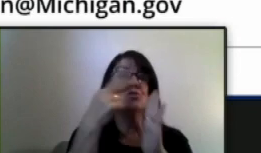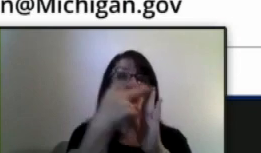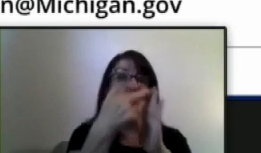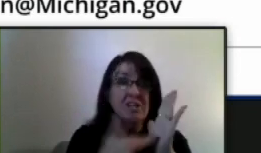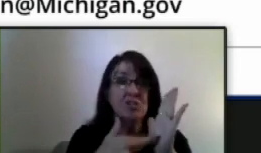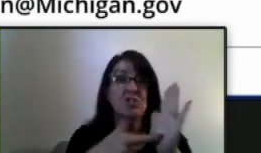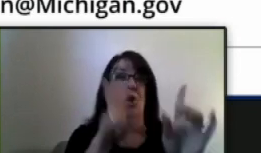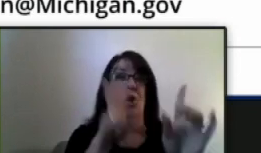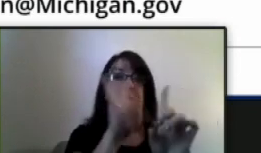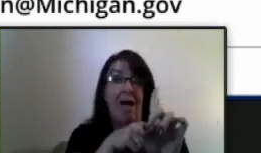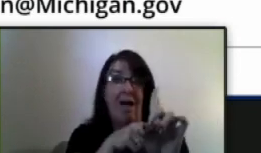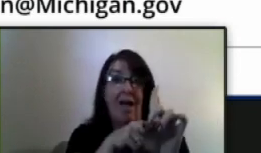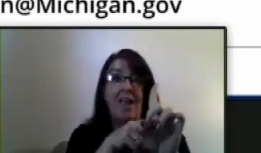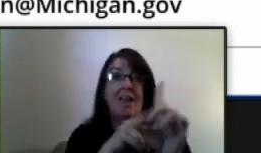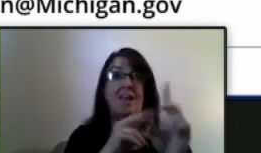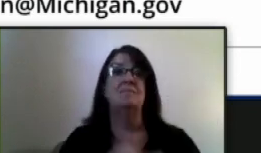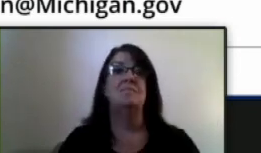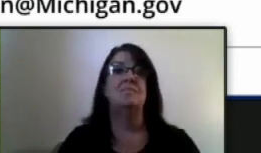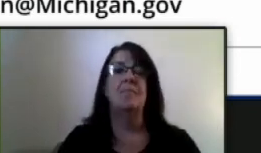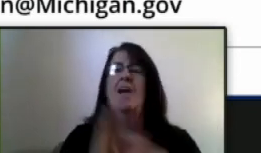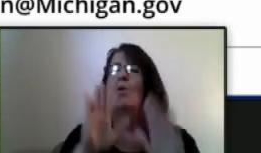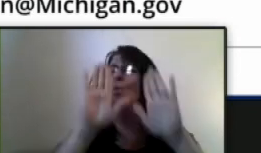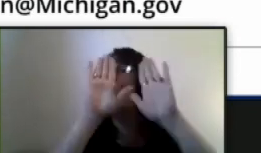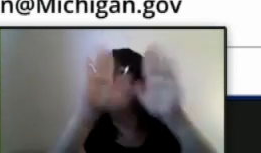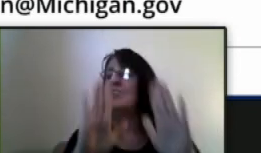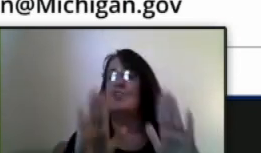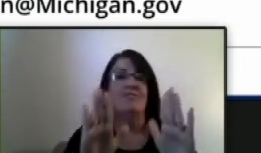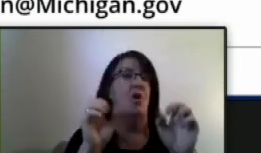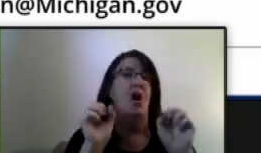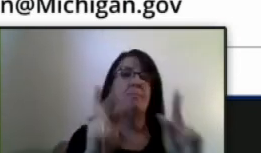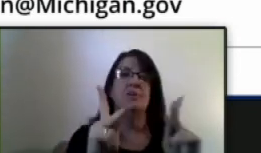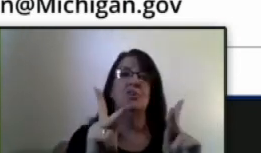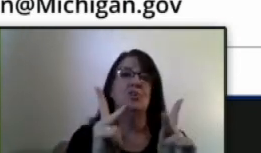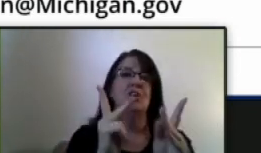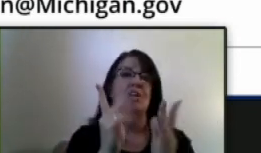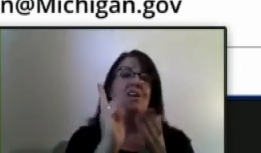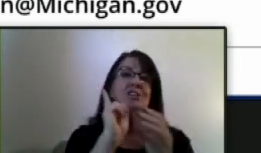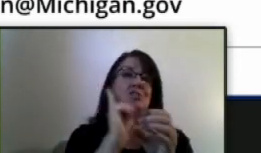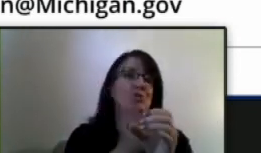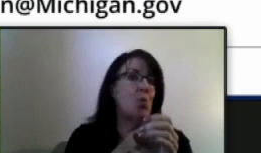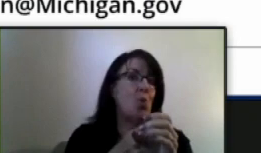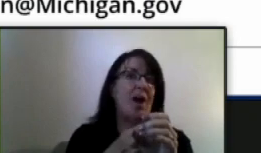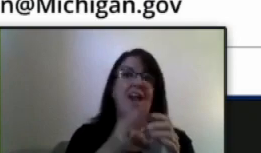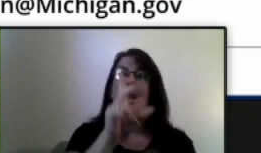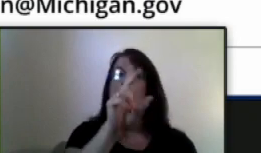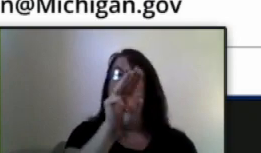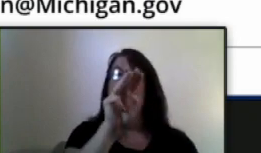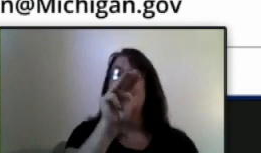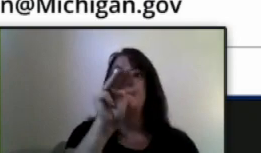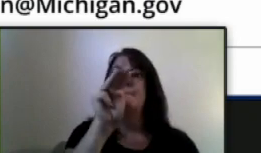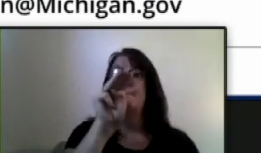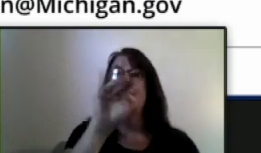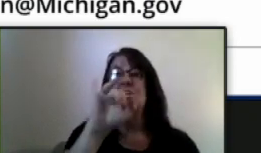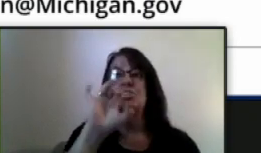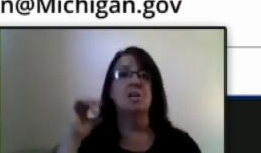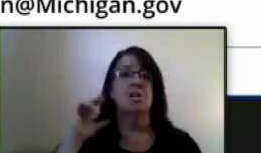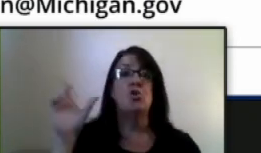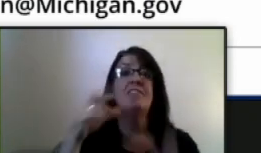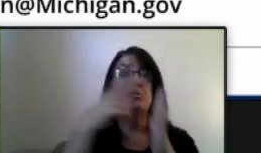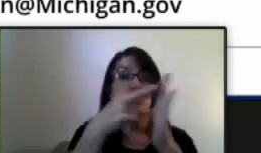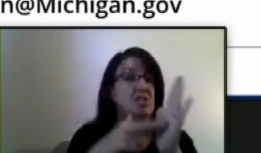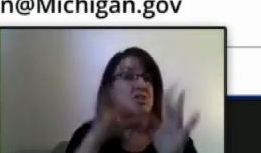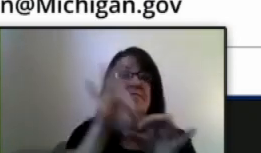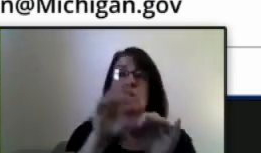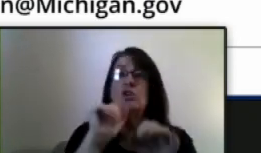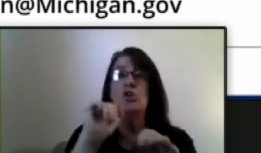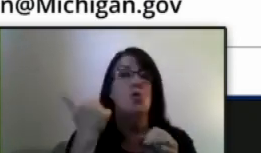applying. It is an incredible opportunity to be part of Michigan's history. All you need to be is a registered voter. You don't need to